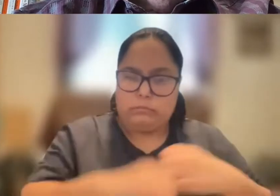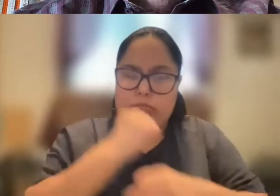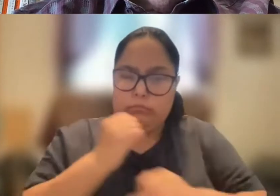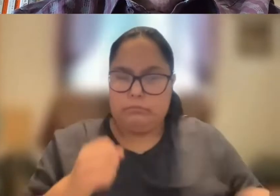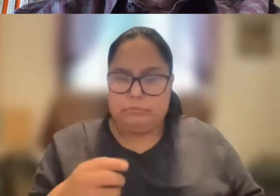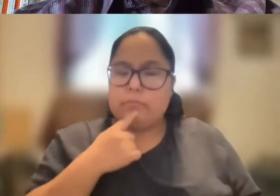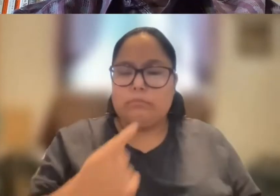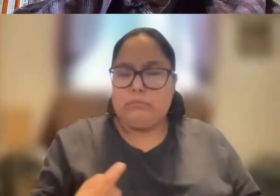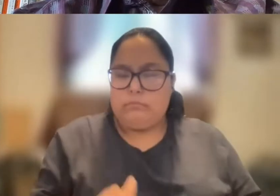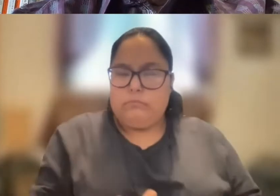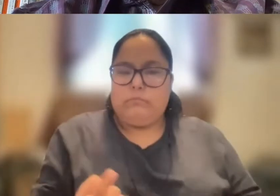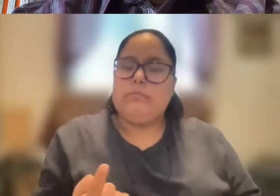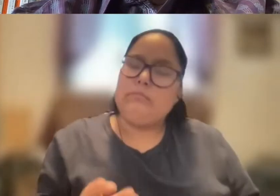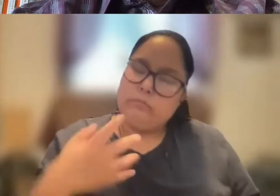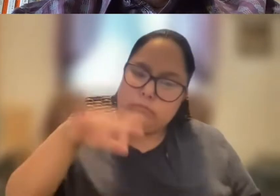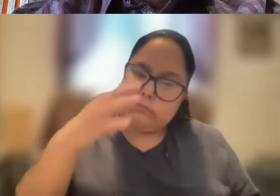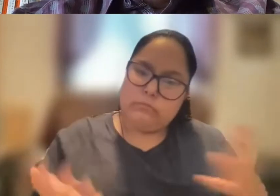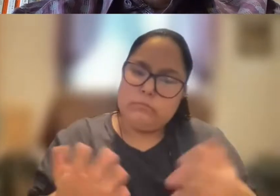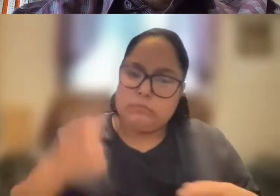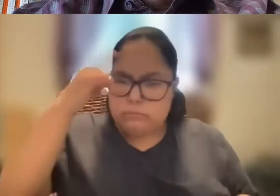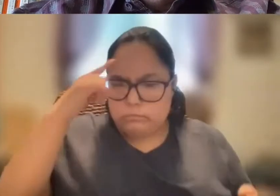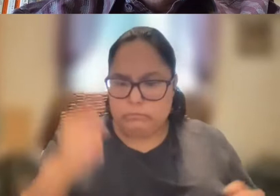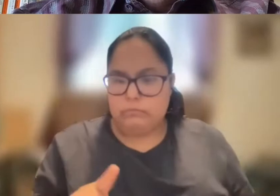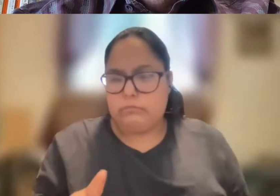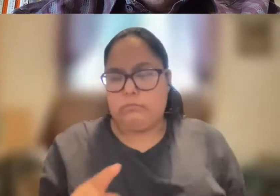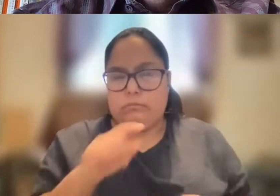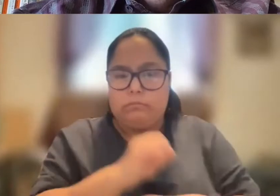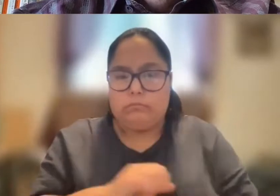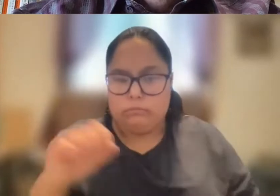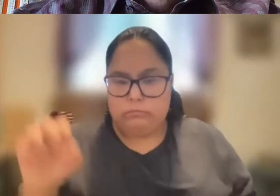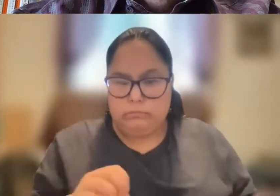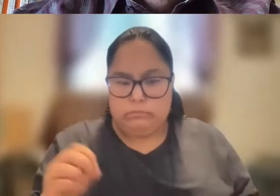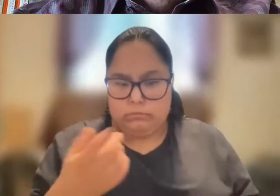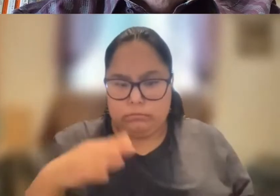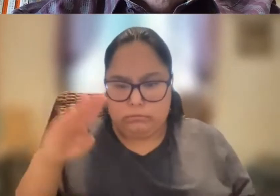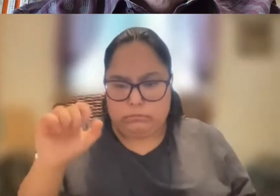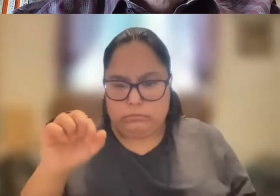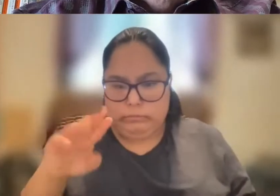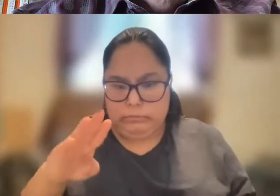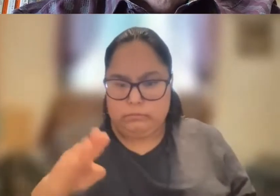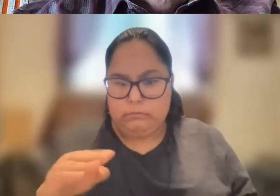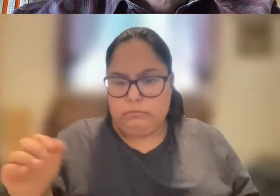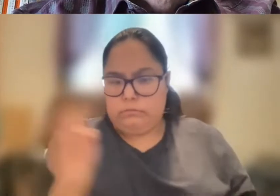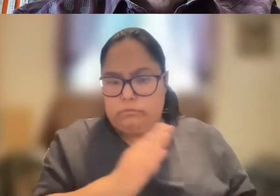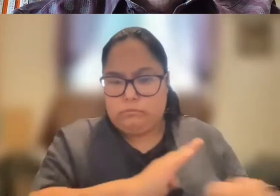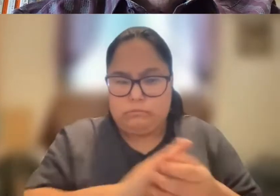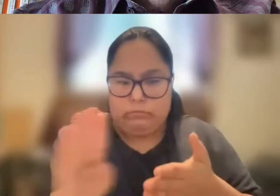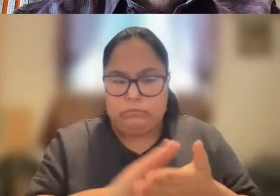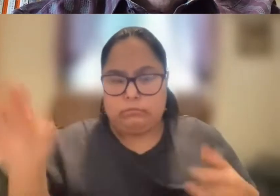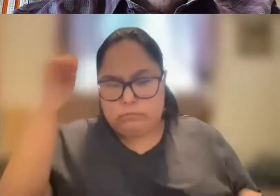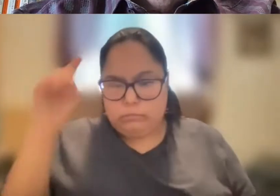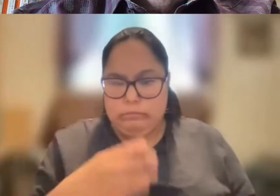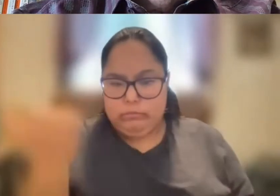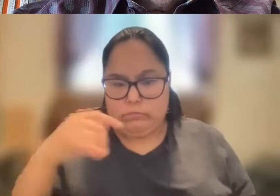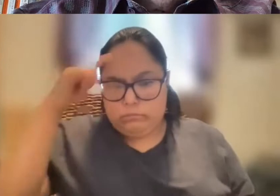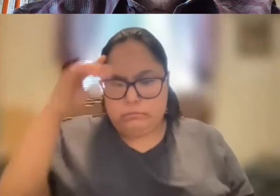me, "We can't talk to you right now because we're busy with real veterans, the guys that went to Afghanistan." So I hadn't gone to